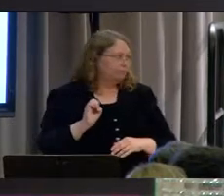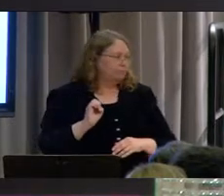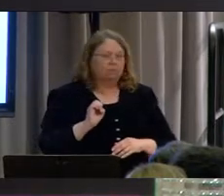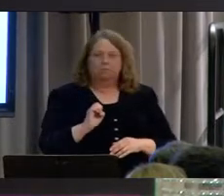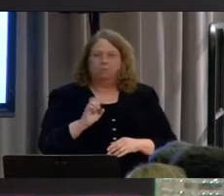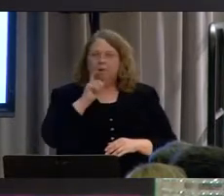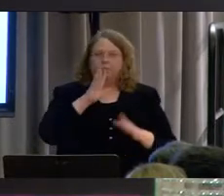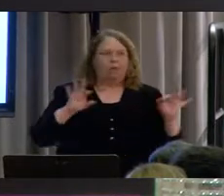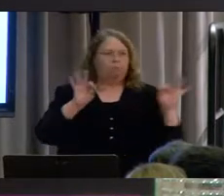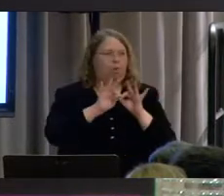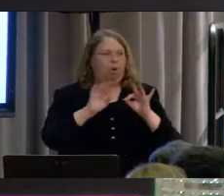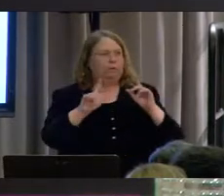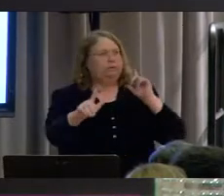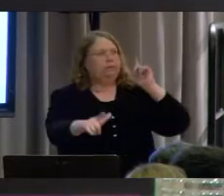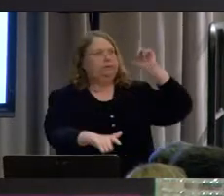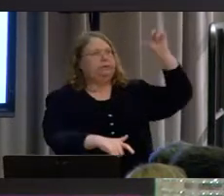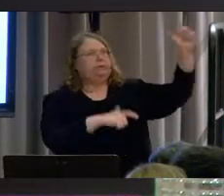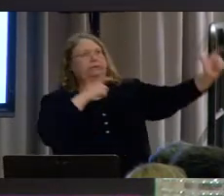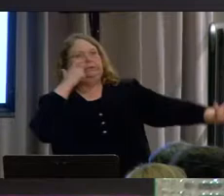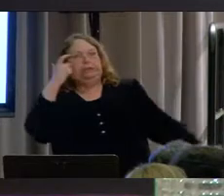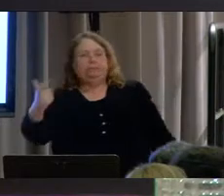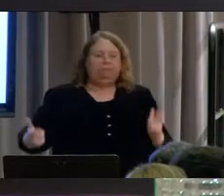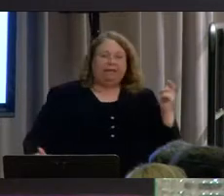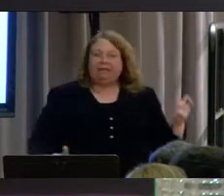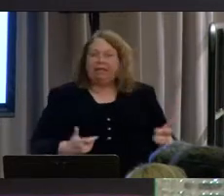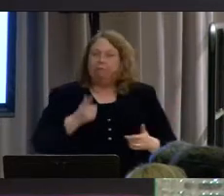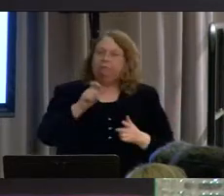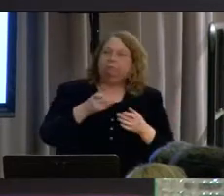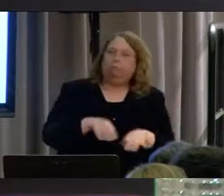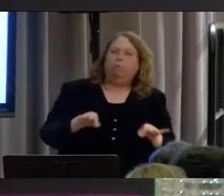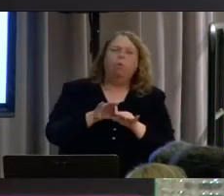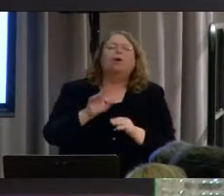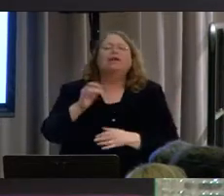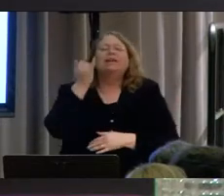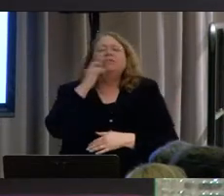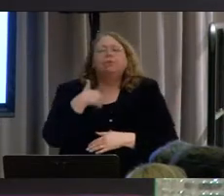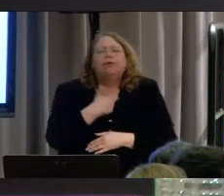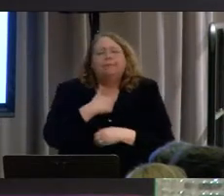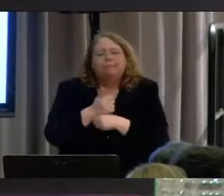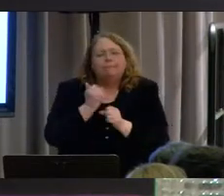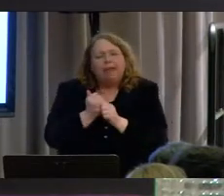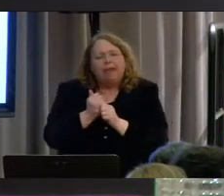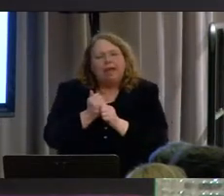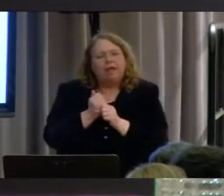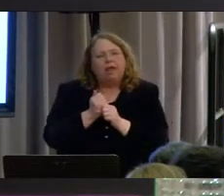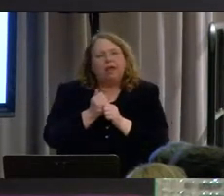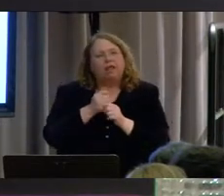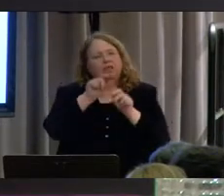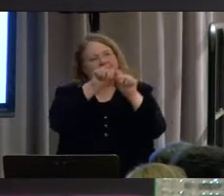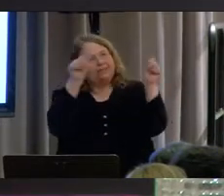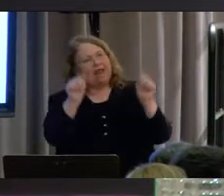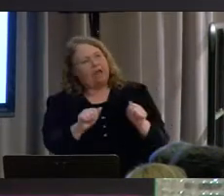Must be important. Look how big this statue is, right? I think if we can make those statues talk to us and say, there was a time